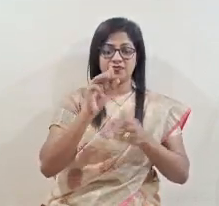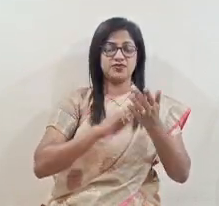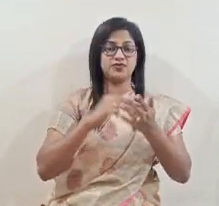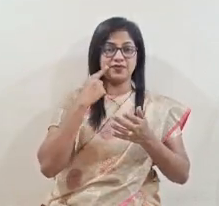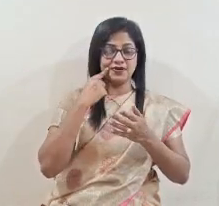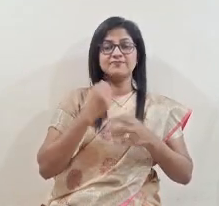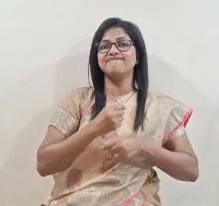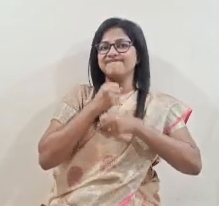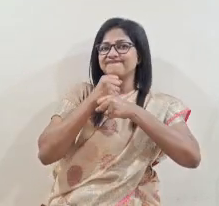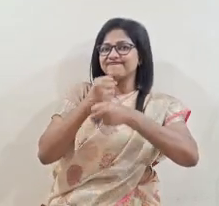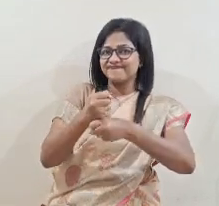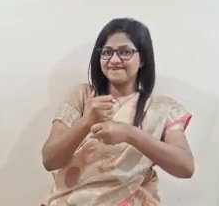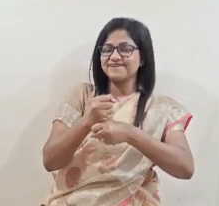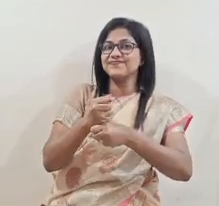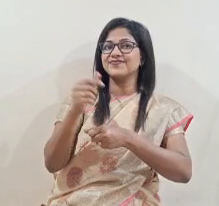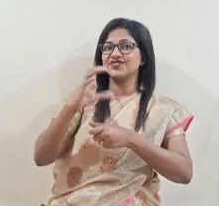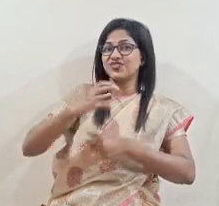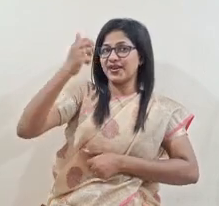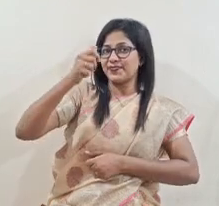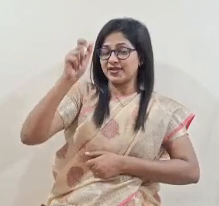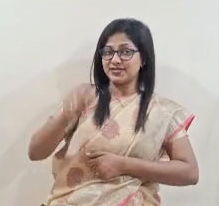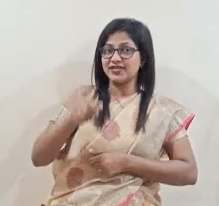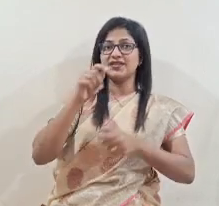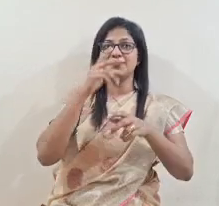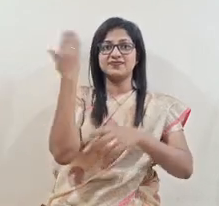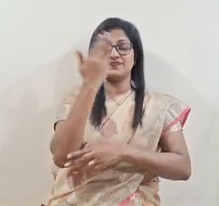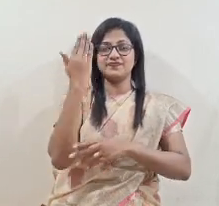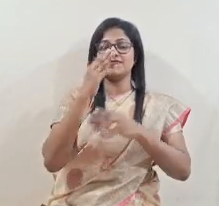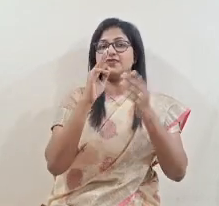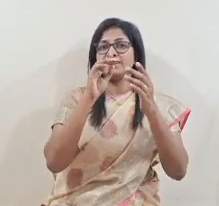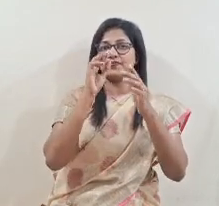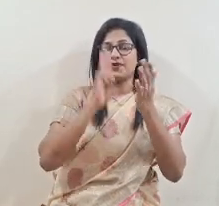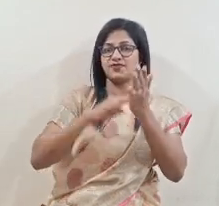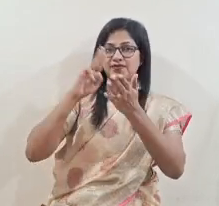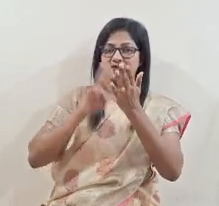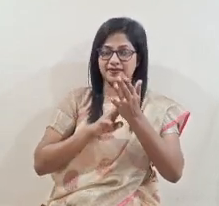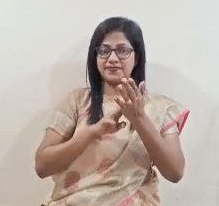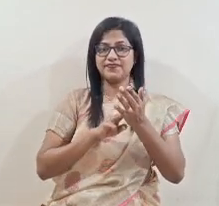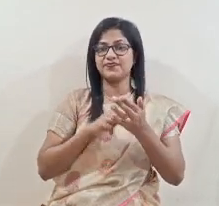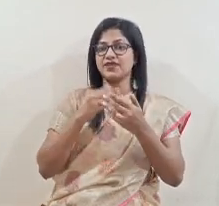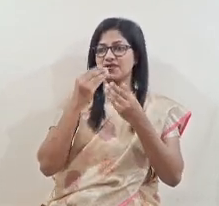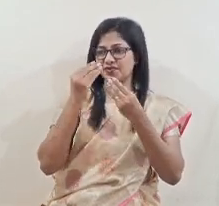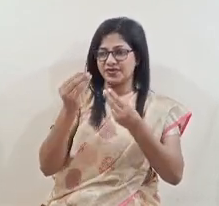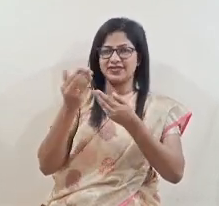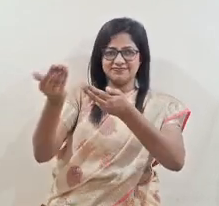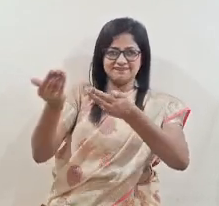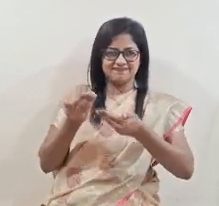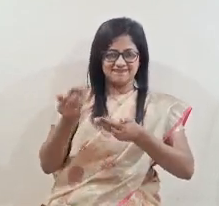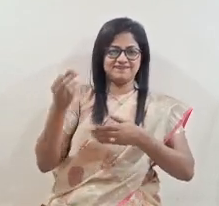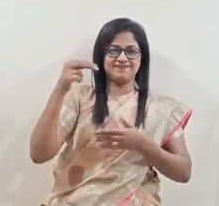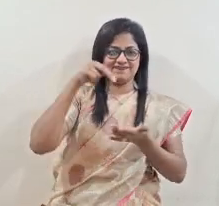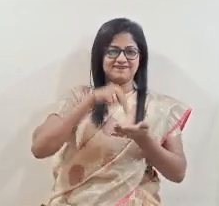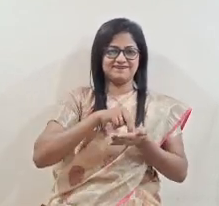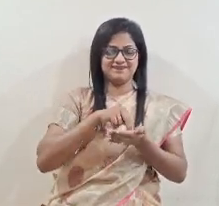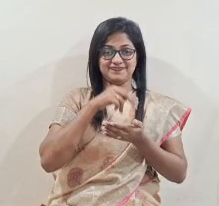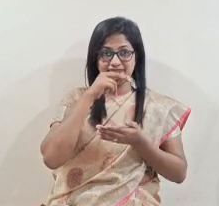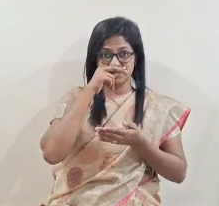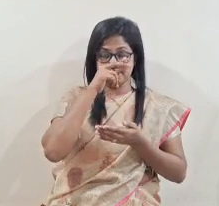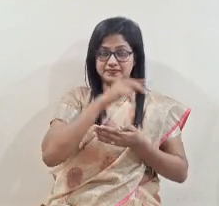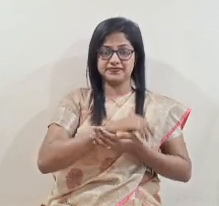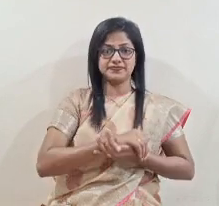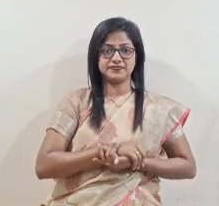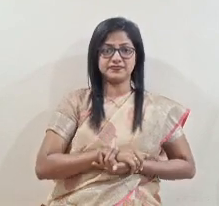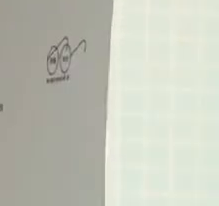of UMI a token of appreciation to the chair, Professor Manoj M. Sir, I would like to invite you to the.